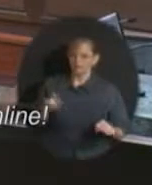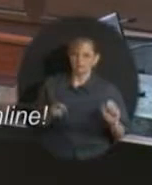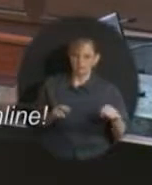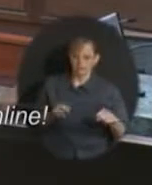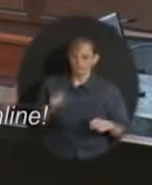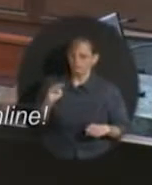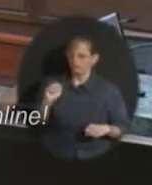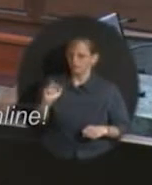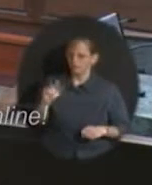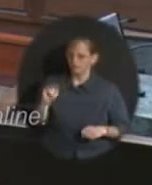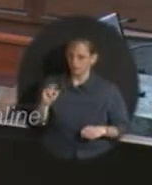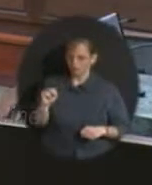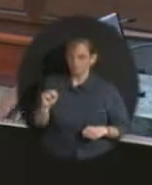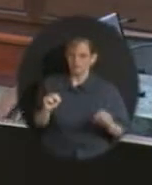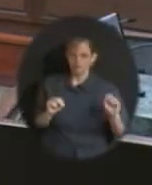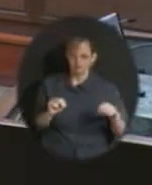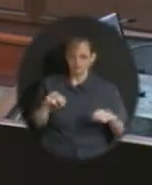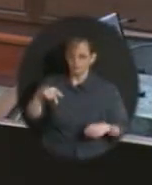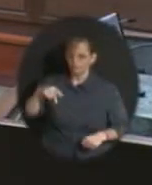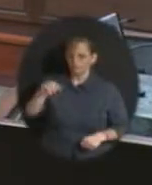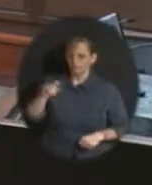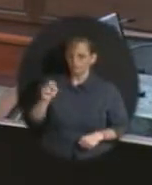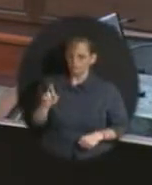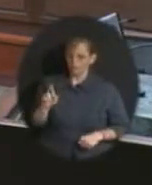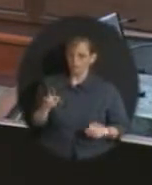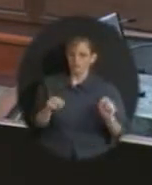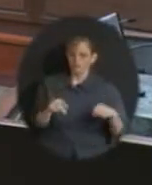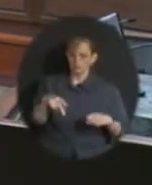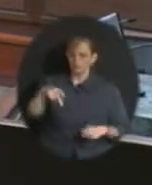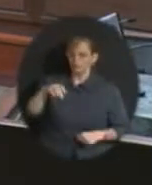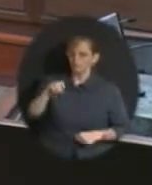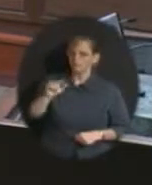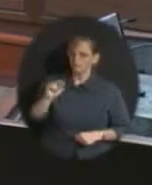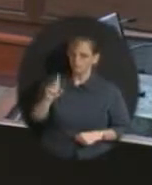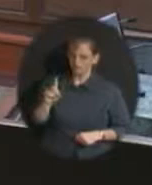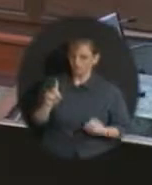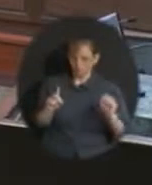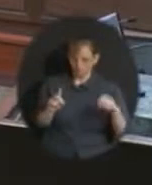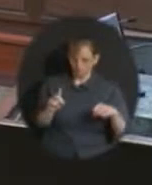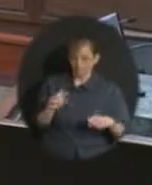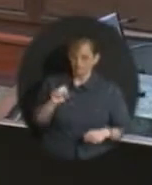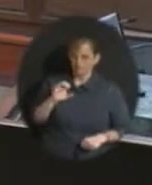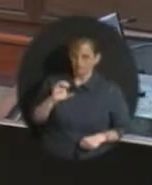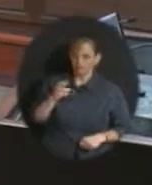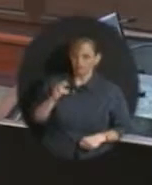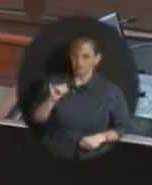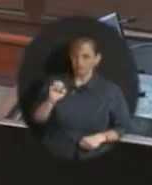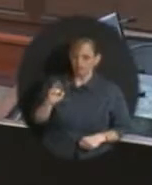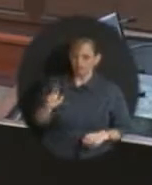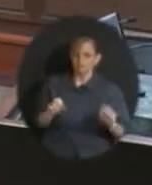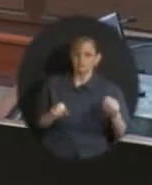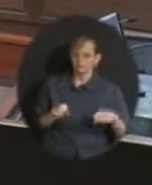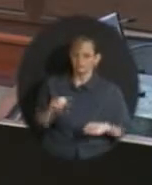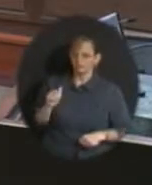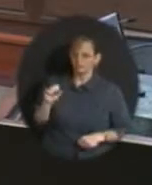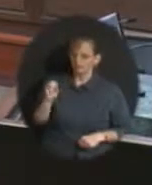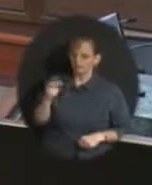Martin? Yes. Mr. Parker? Yes. Mr. Poland? Yes. Mr. Shear? Yes. Ms. Ashley? Yes.